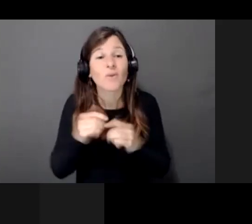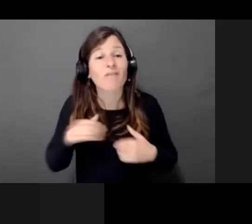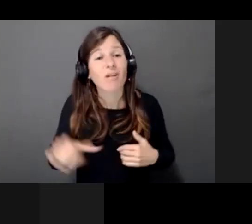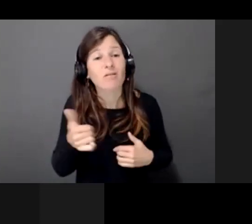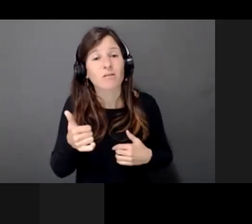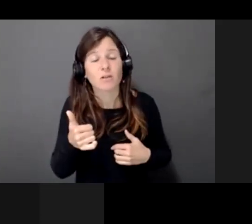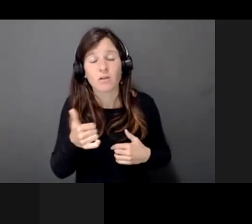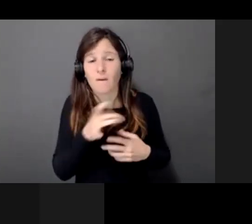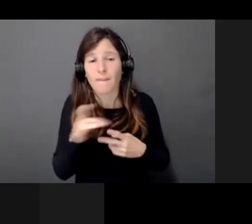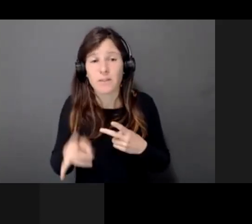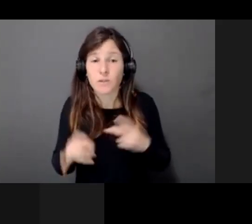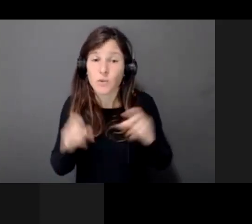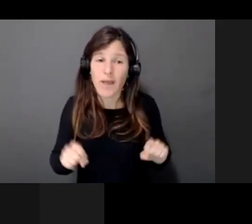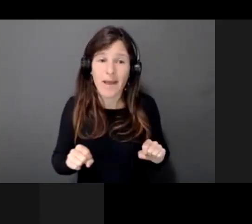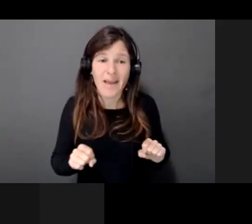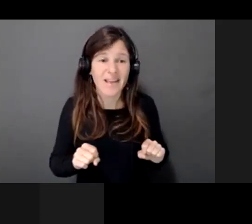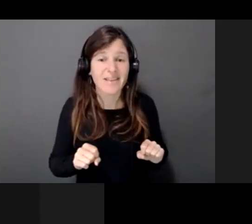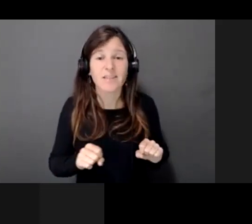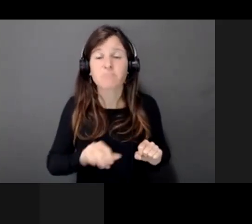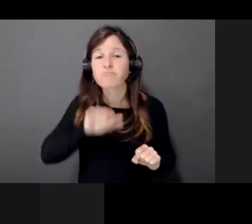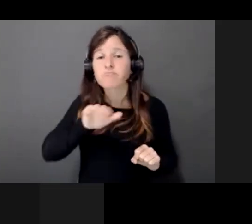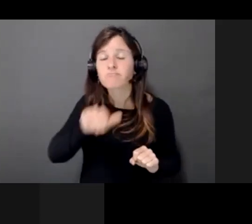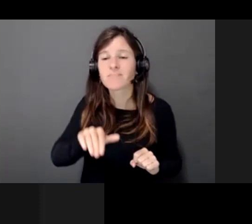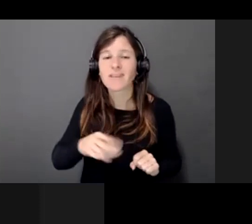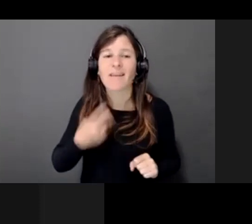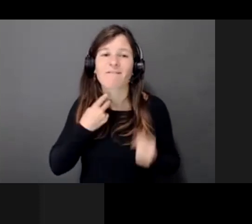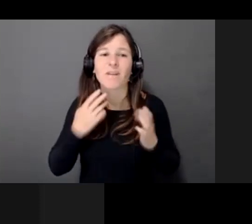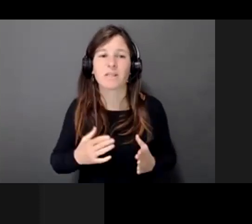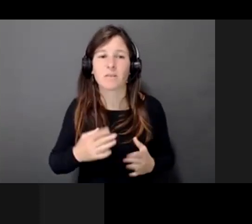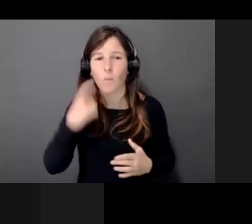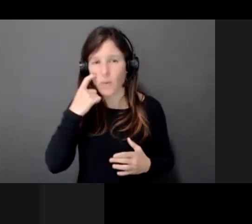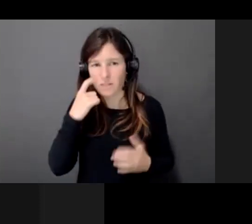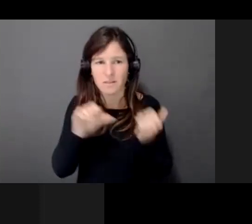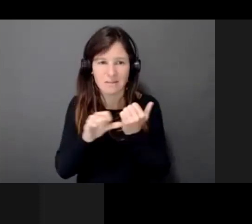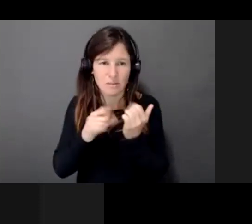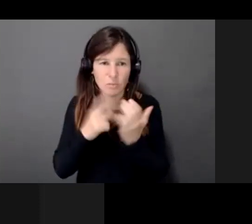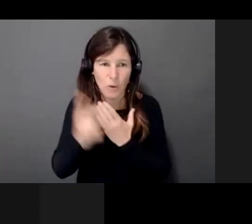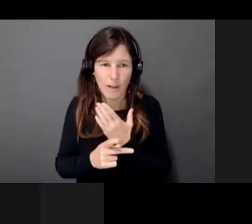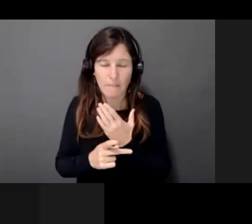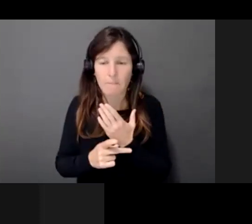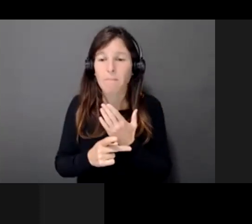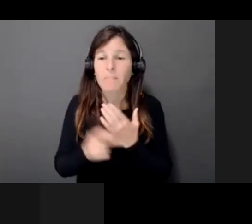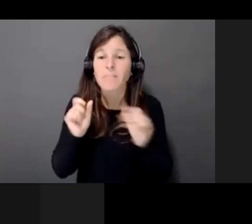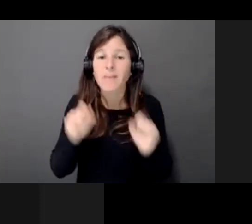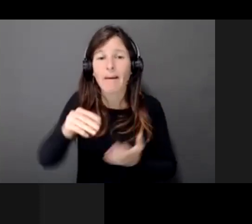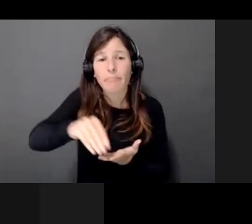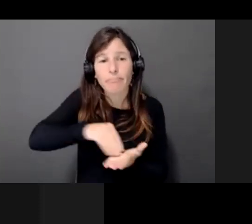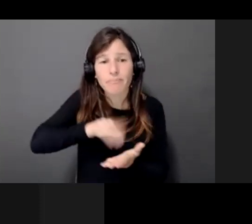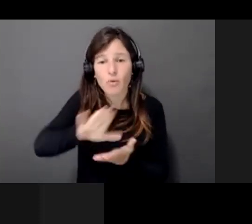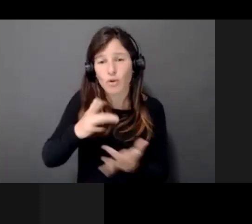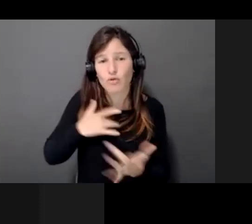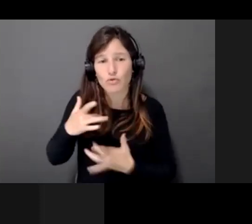conversation with the Victim Witness Assistance Program, and they can at least take down your concerns and assist in relaying them to the